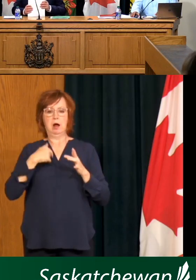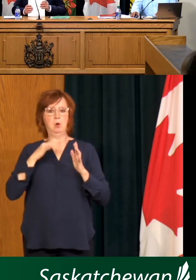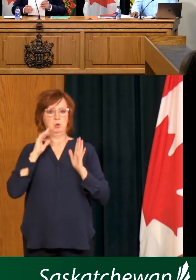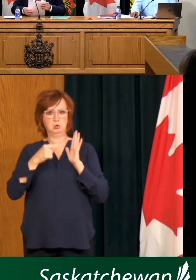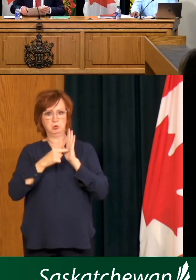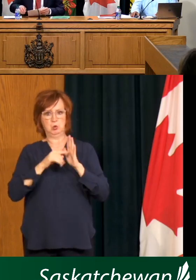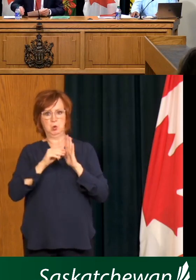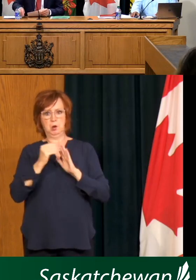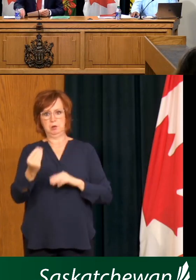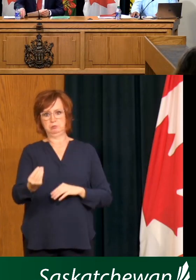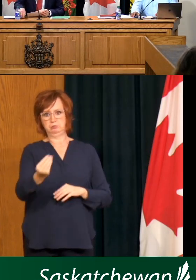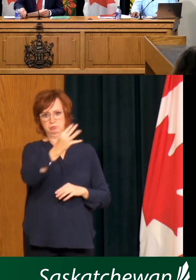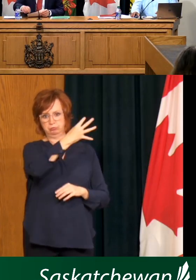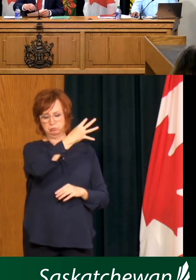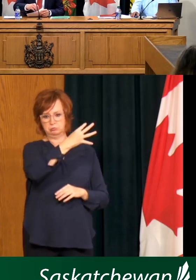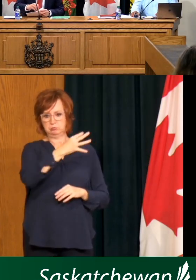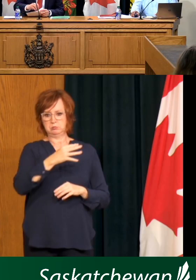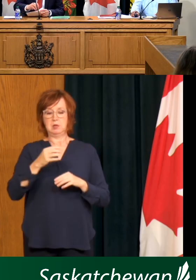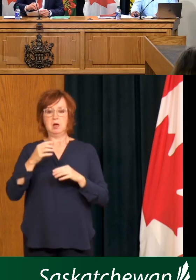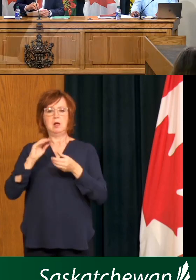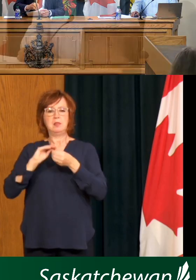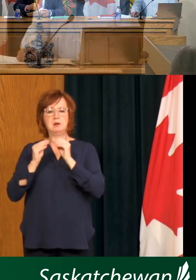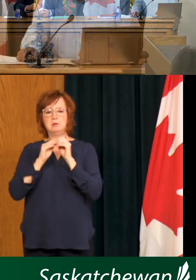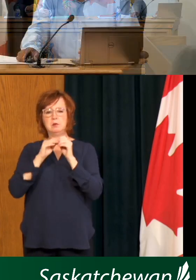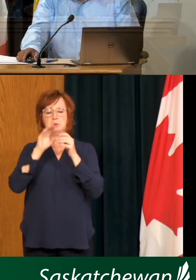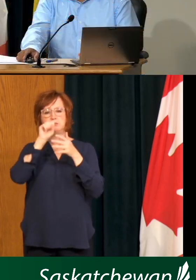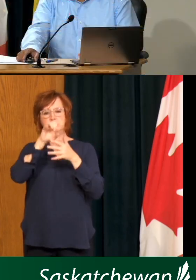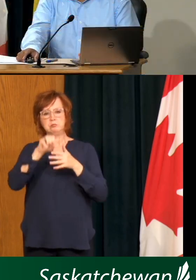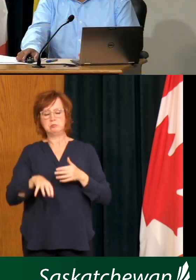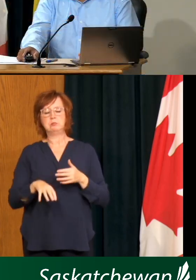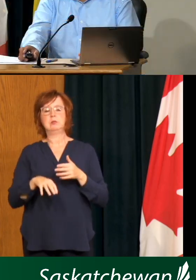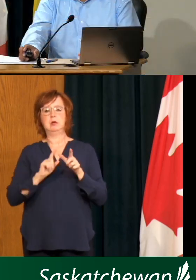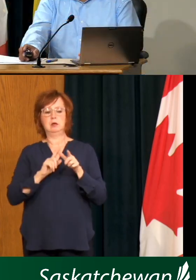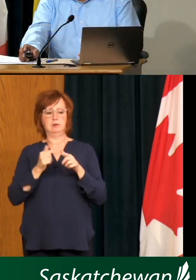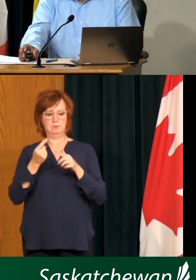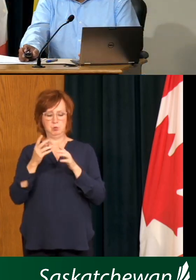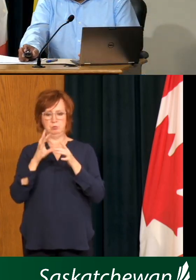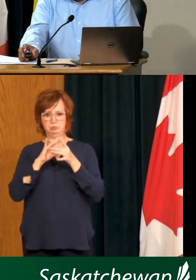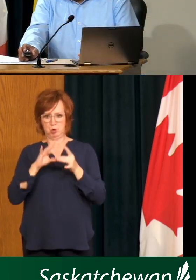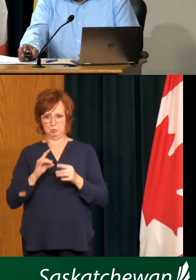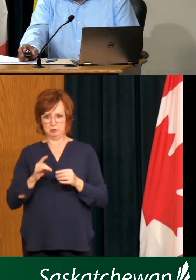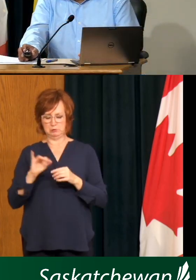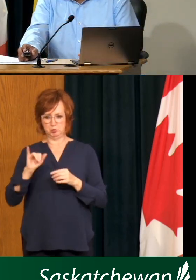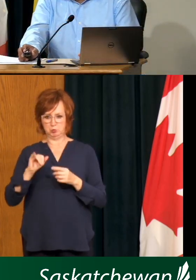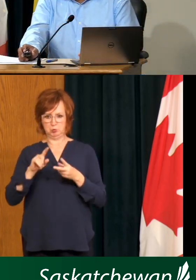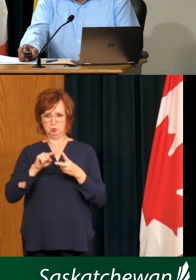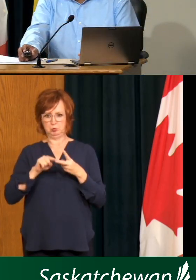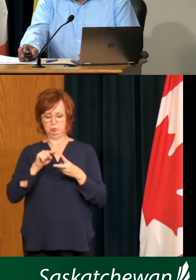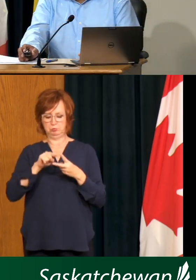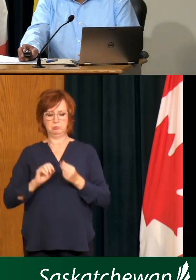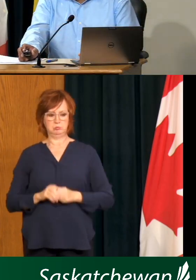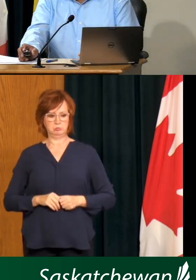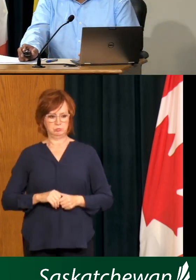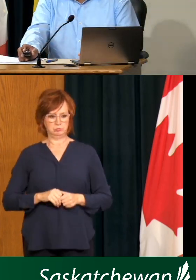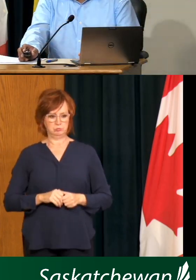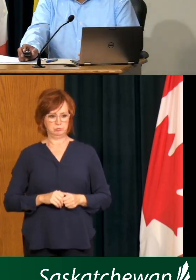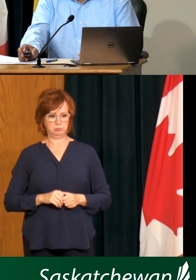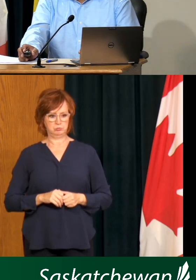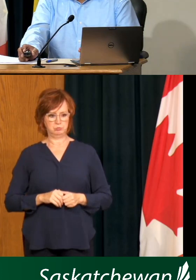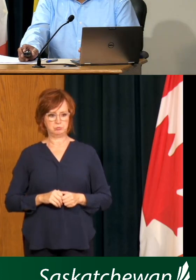then I won't go over the case numbers, but then I'll just make a few further remarks after that. So